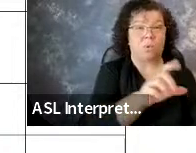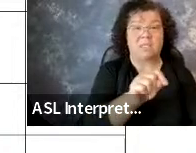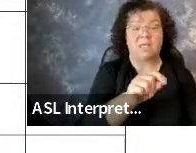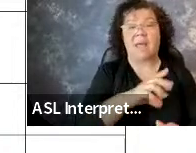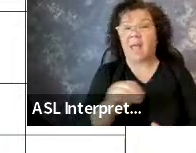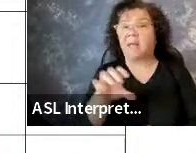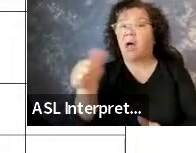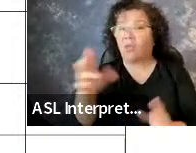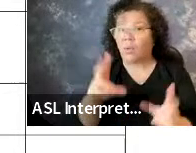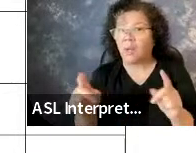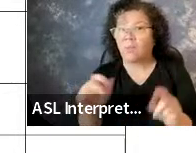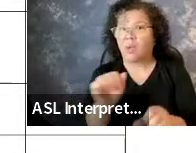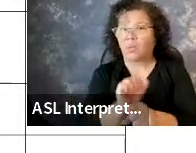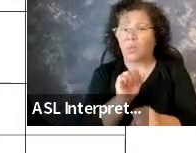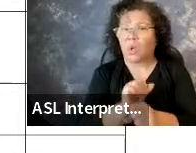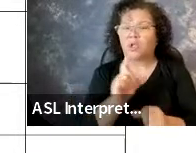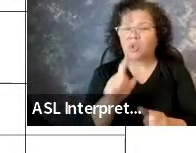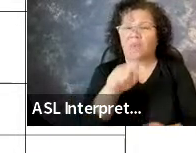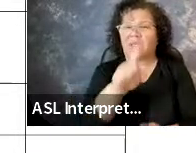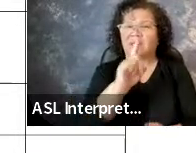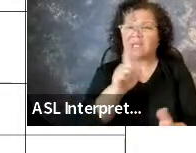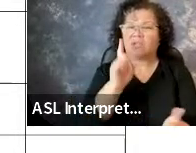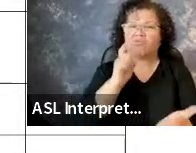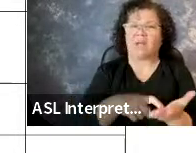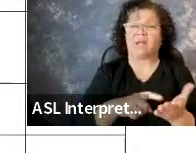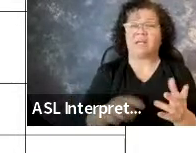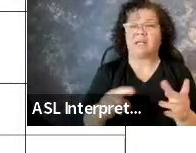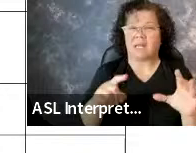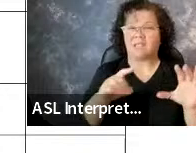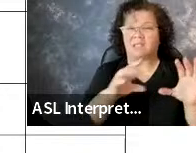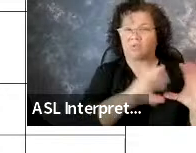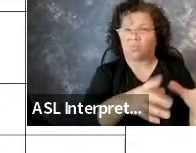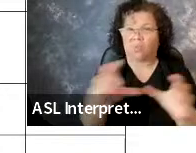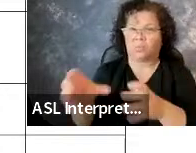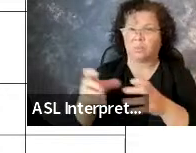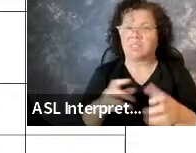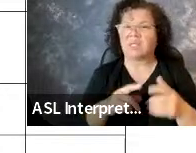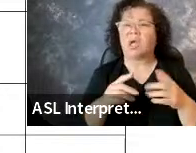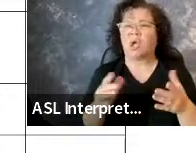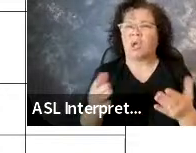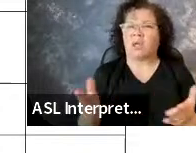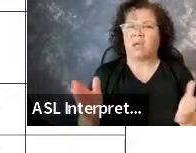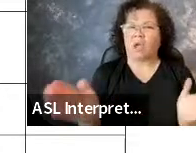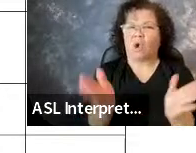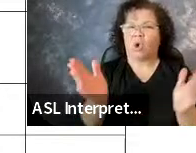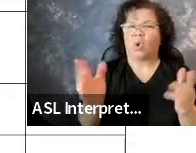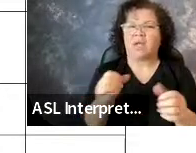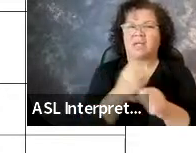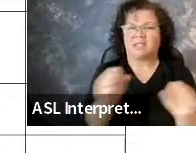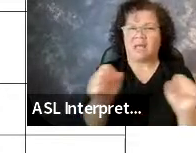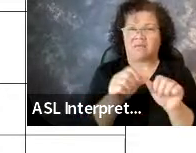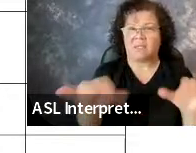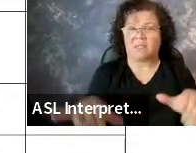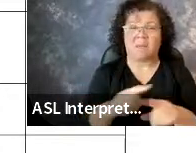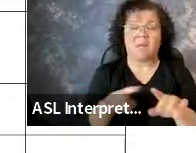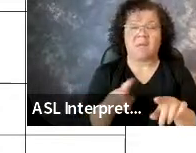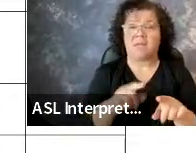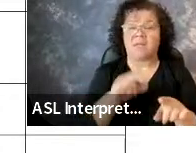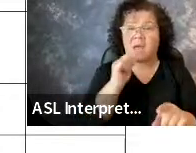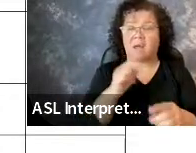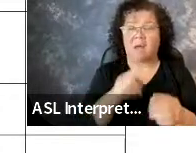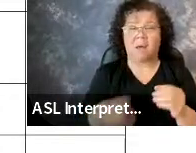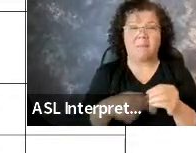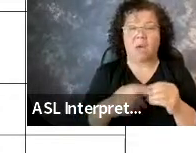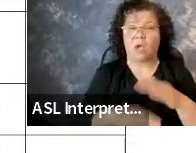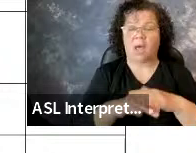people's work. So this is recognizing that a whole host of folks promote safe systems. It is not about optimizing traffic flow, so